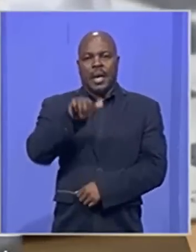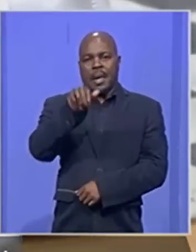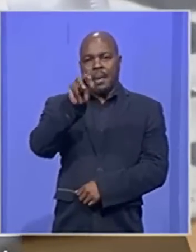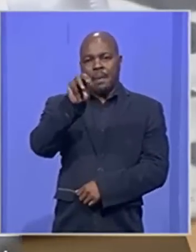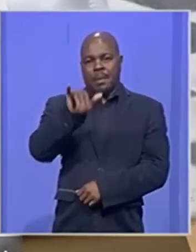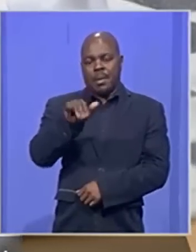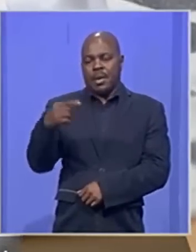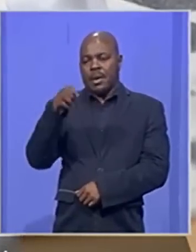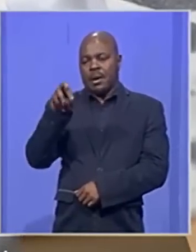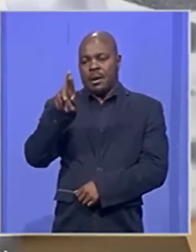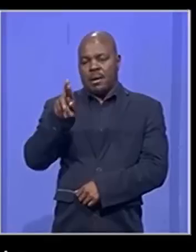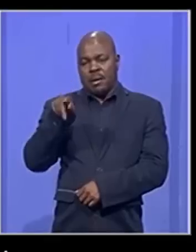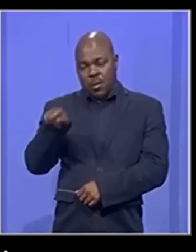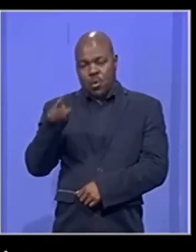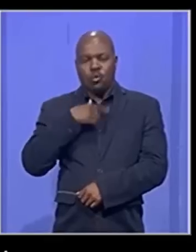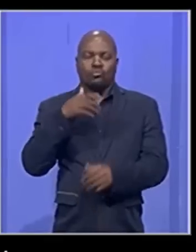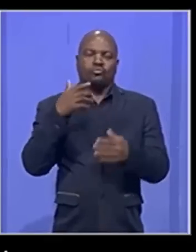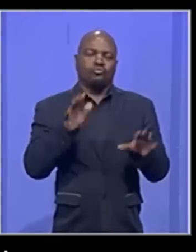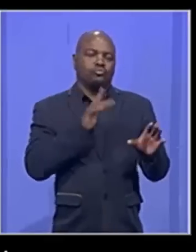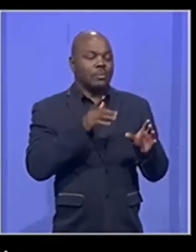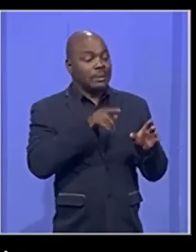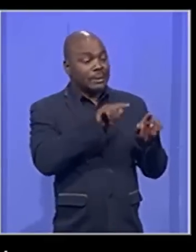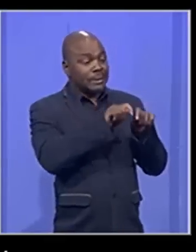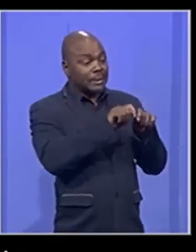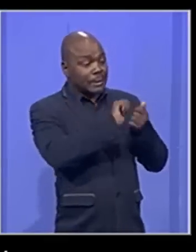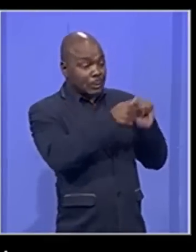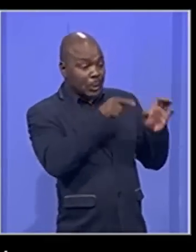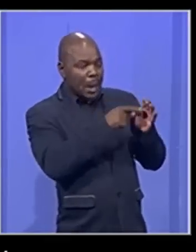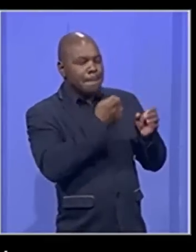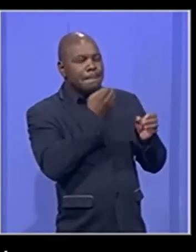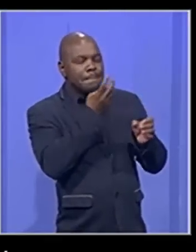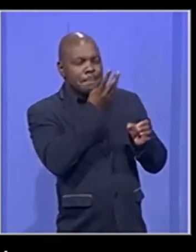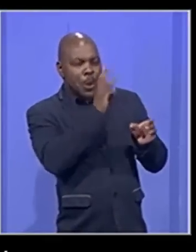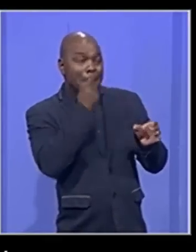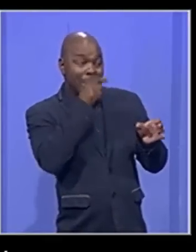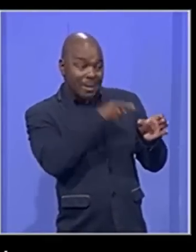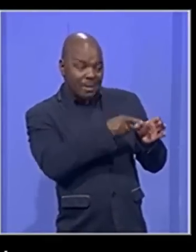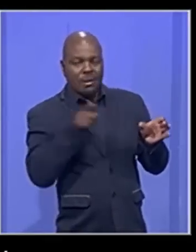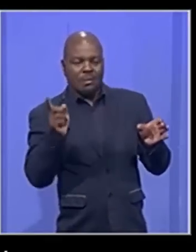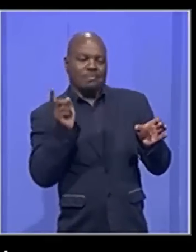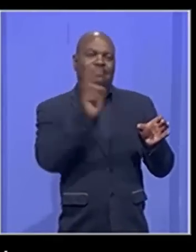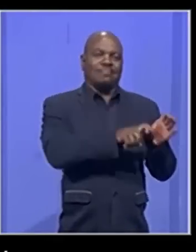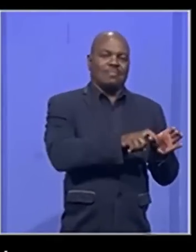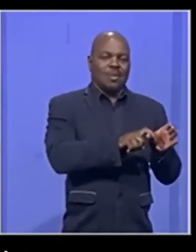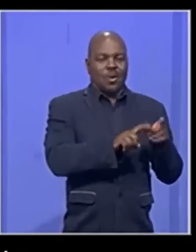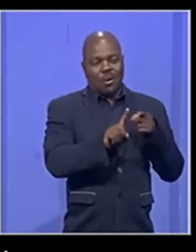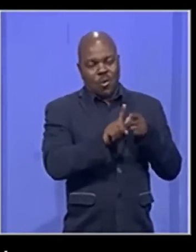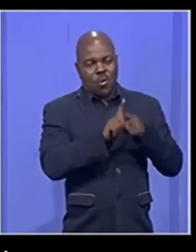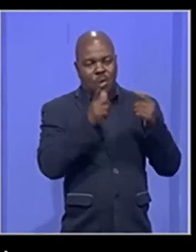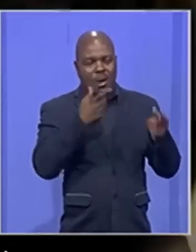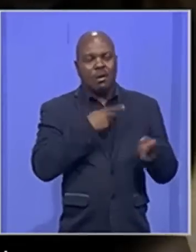morutwana ya ikakgetseng ka setotswana papading eo hangata e laolwang ke banna ha jwale ke molaola papadi wa cricket.